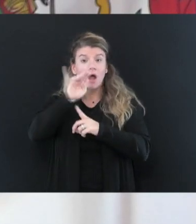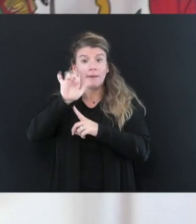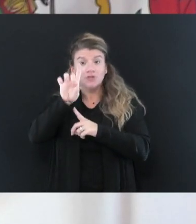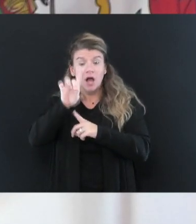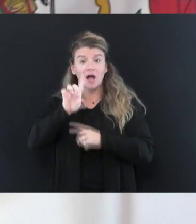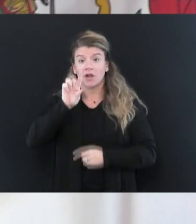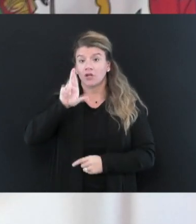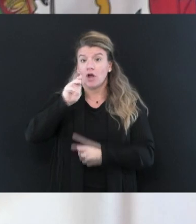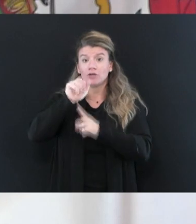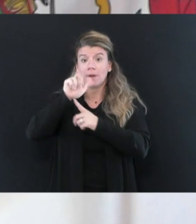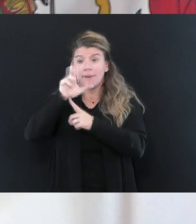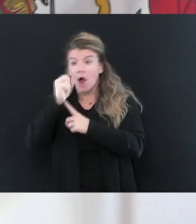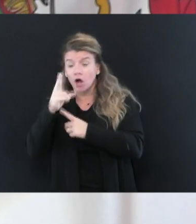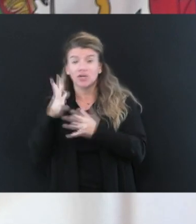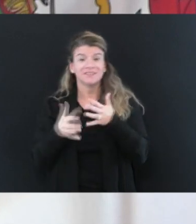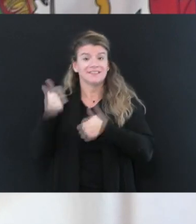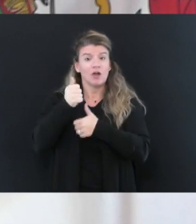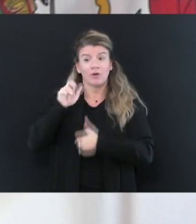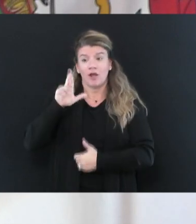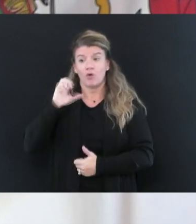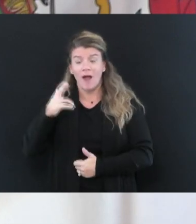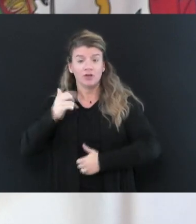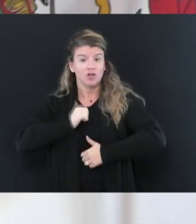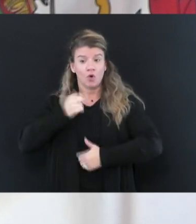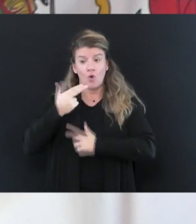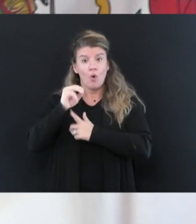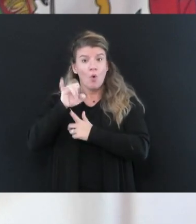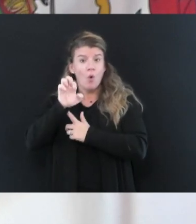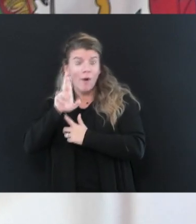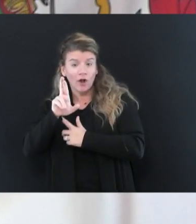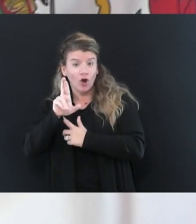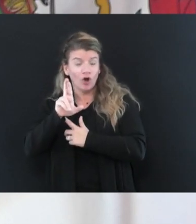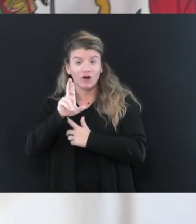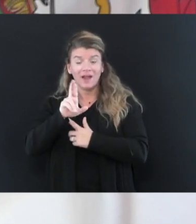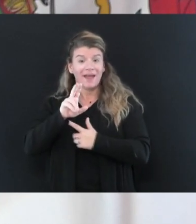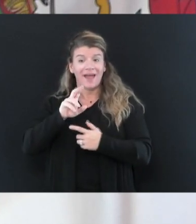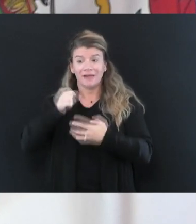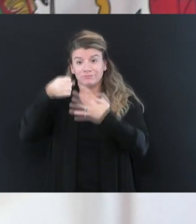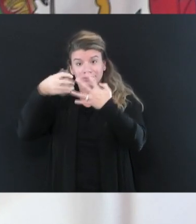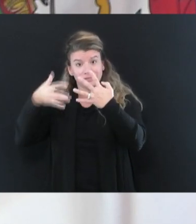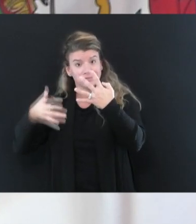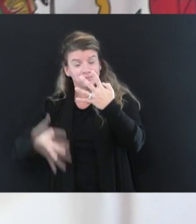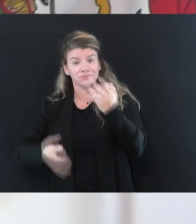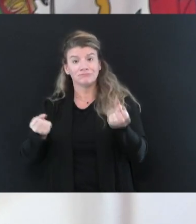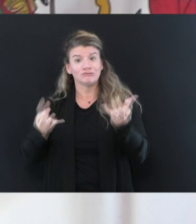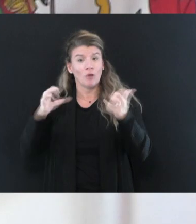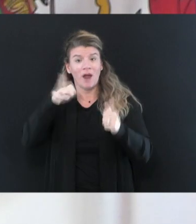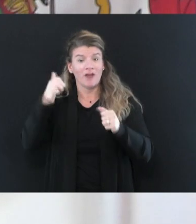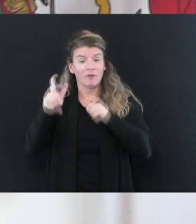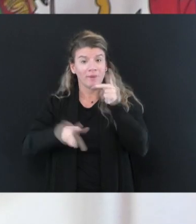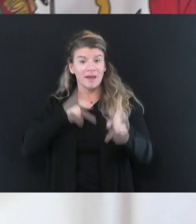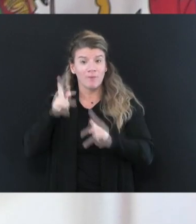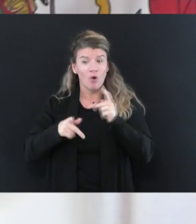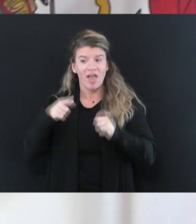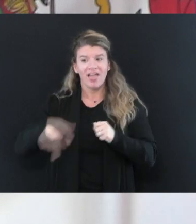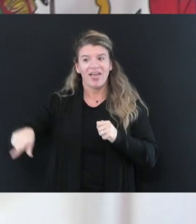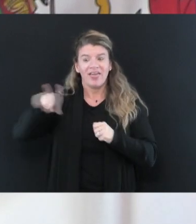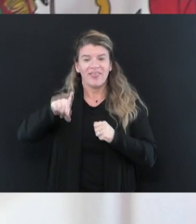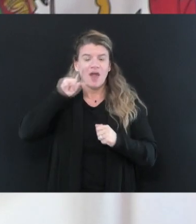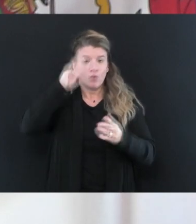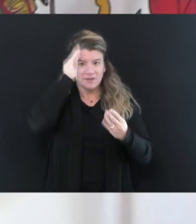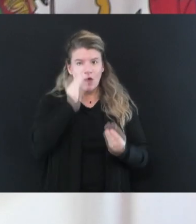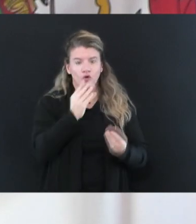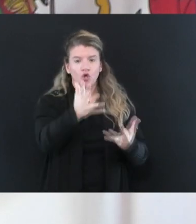Dr. Marsh, Secretary Krause, General Hoyer, and so many others will be telling you in the days